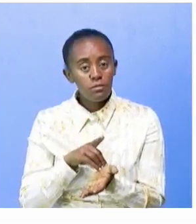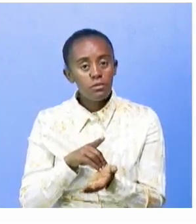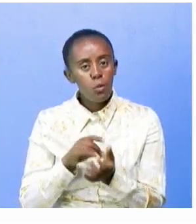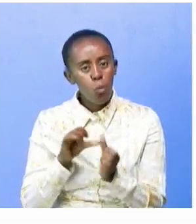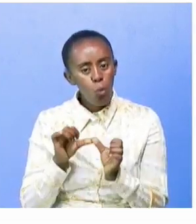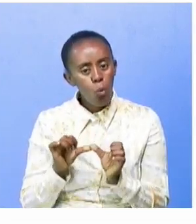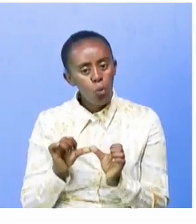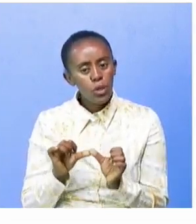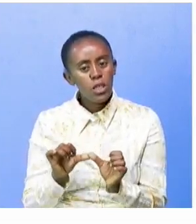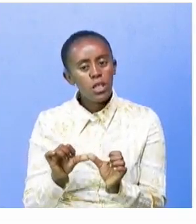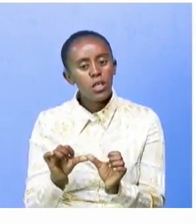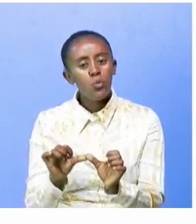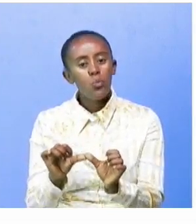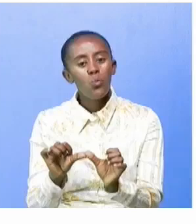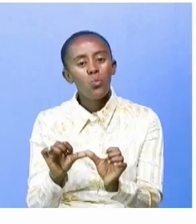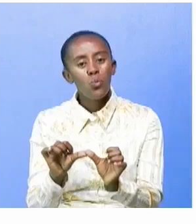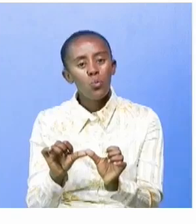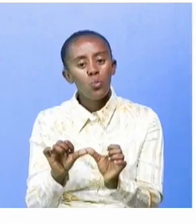continue